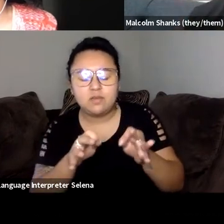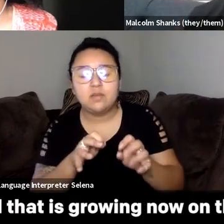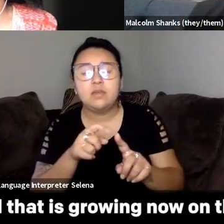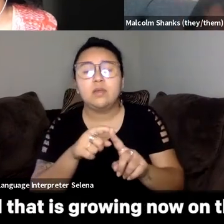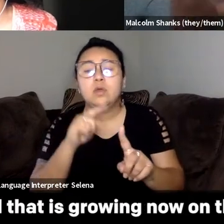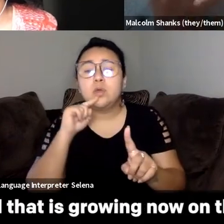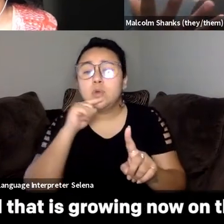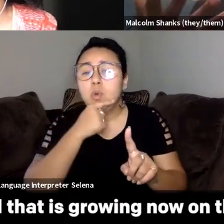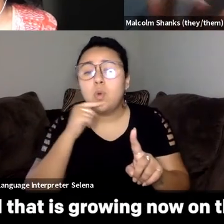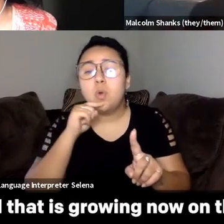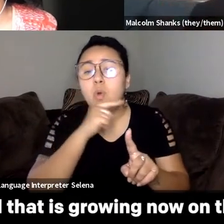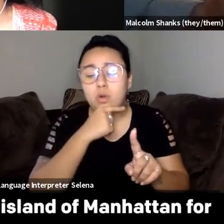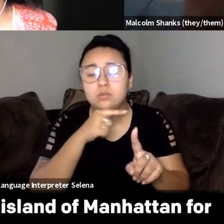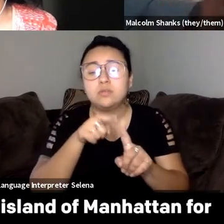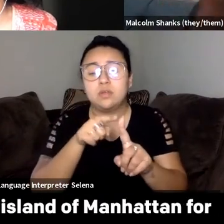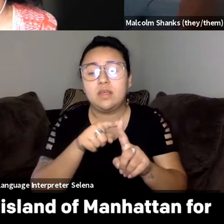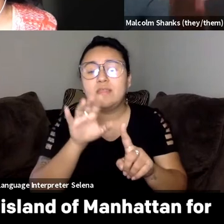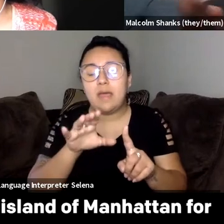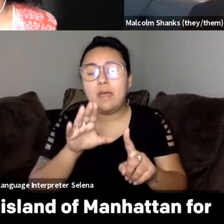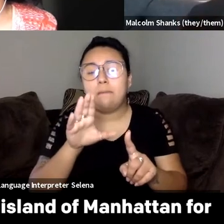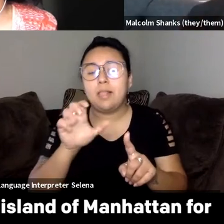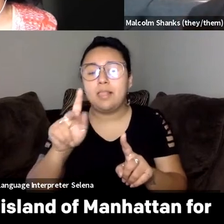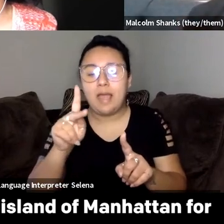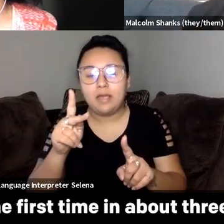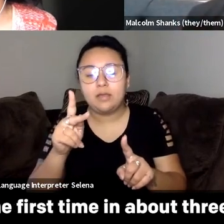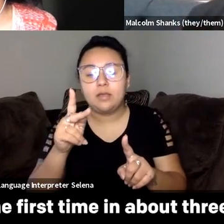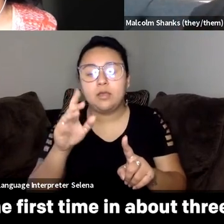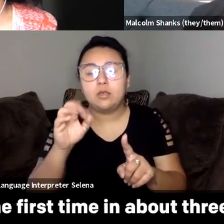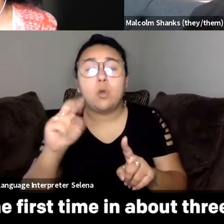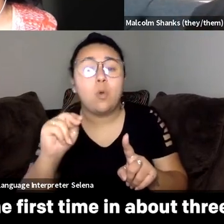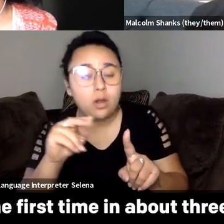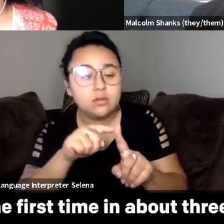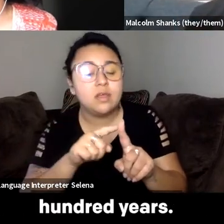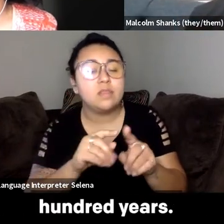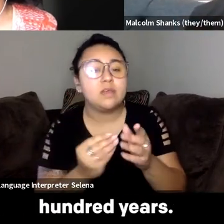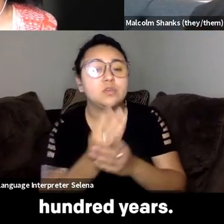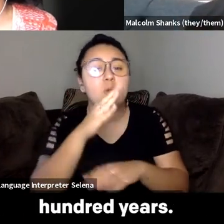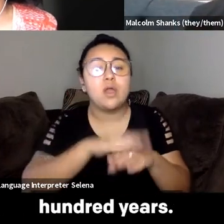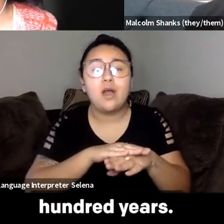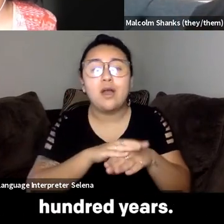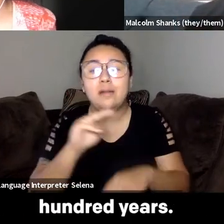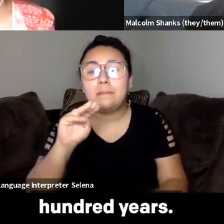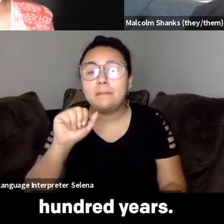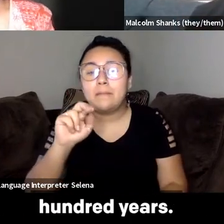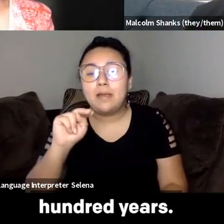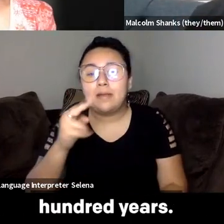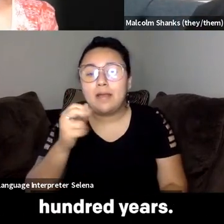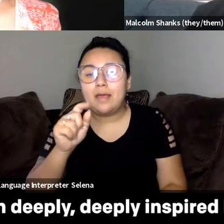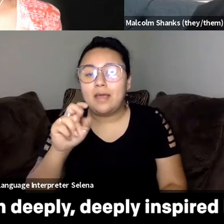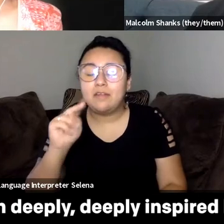have grown. And that is growing now on the island of Manhattan for the first time in about